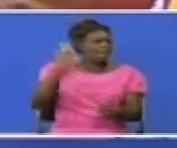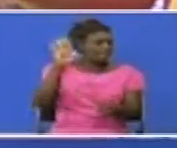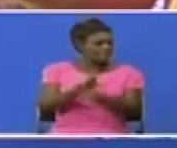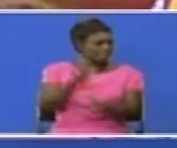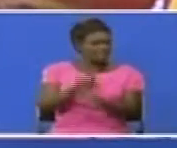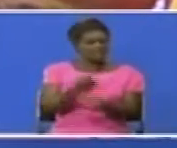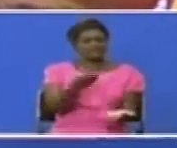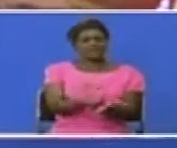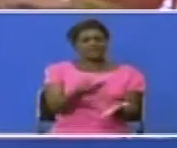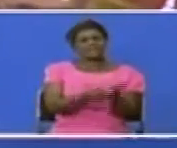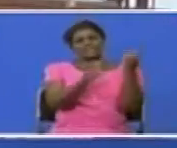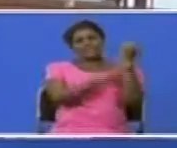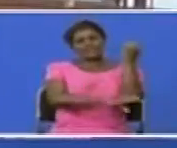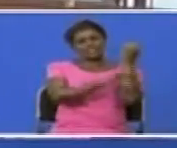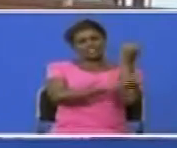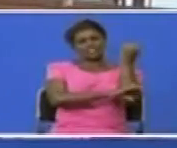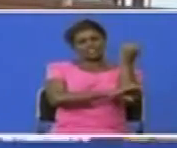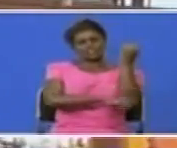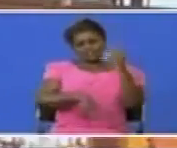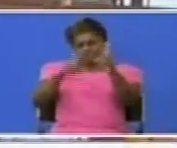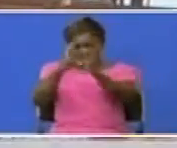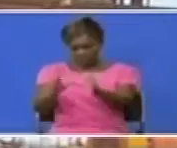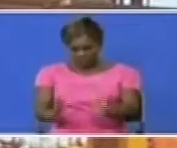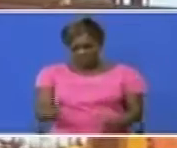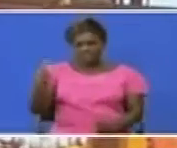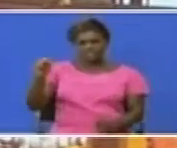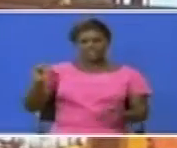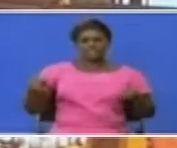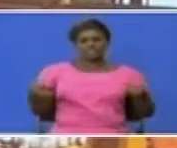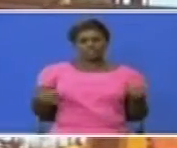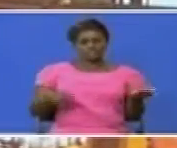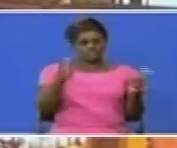money in the country in terms of revenue. John Juma, KTN News, Kwale.